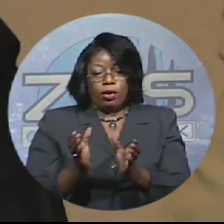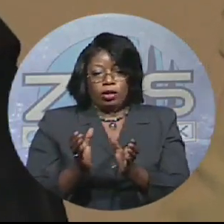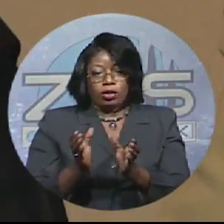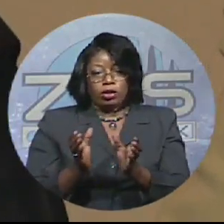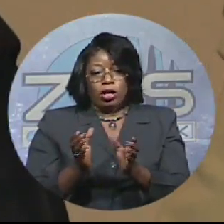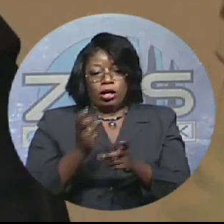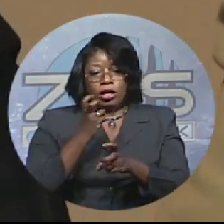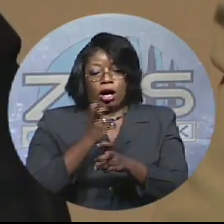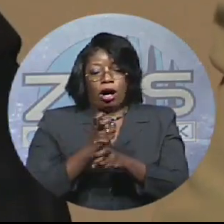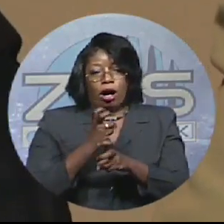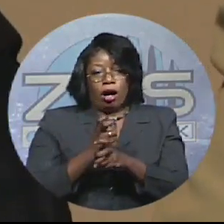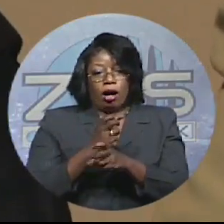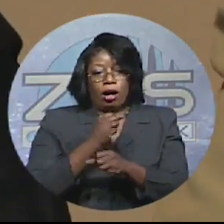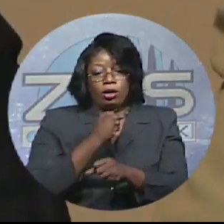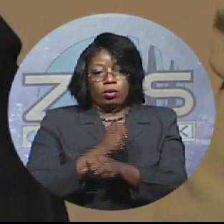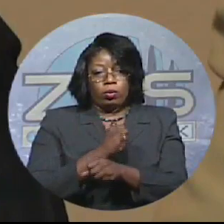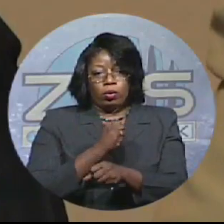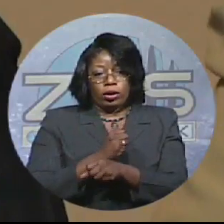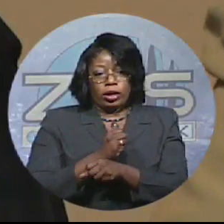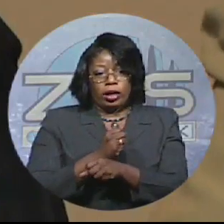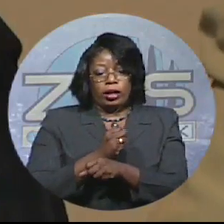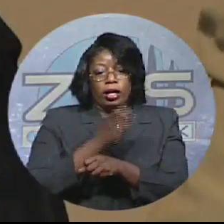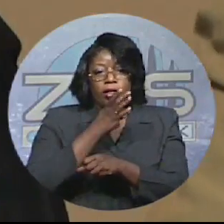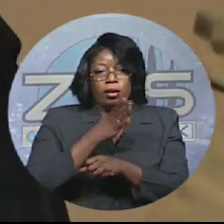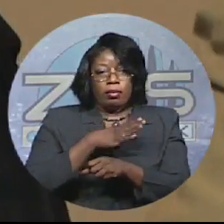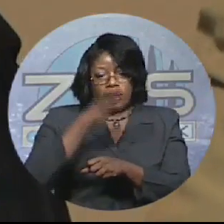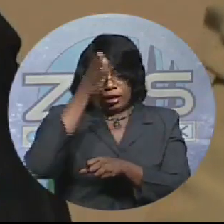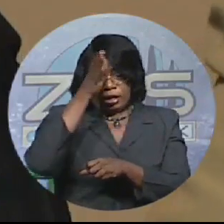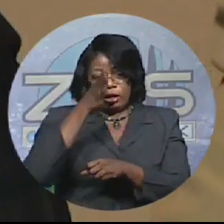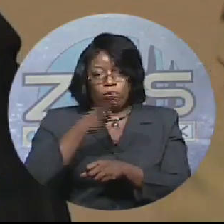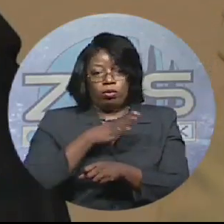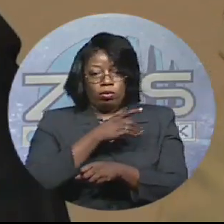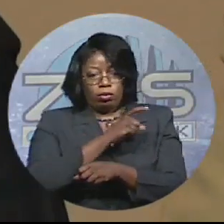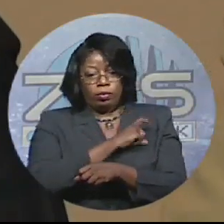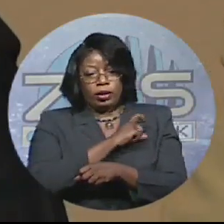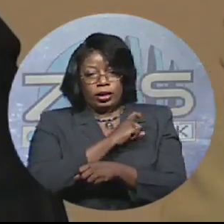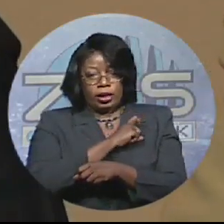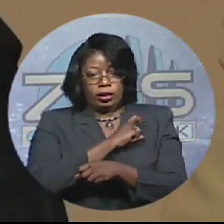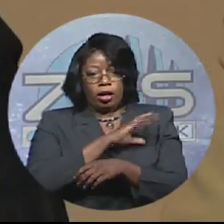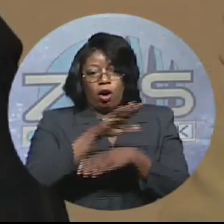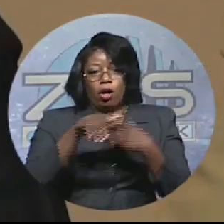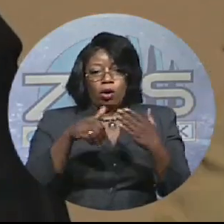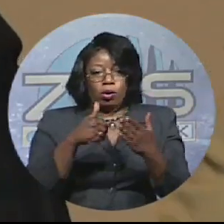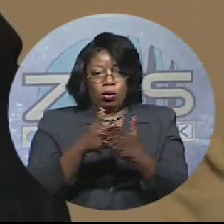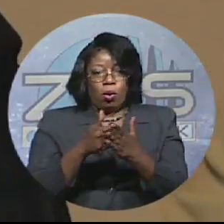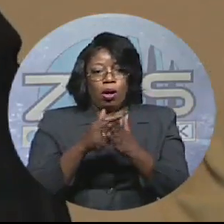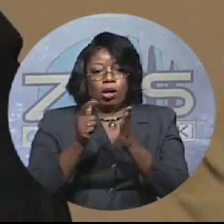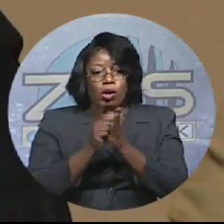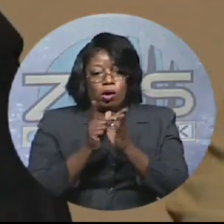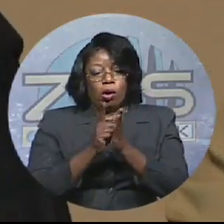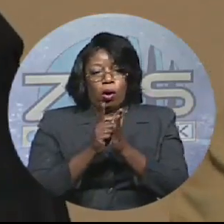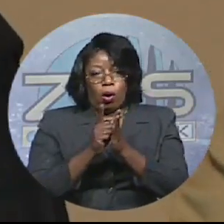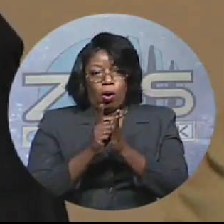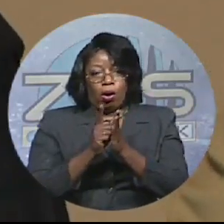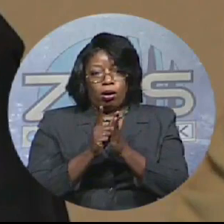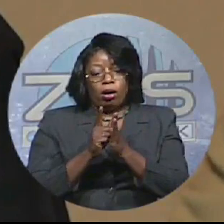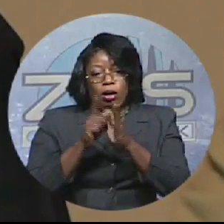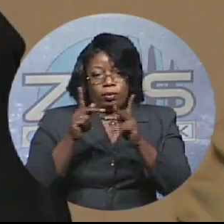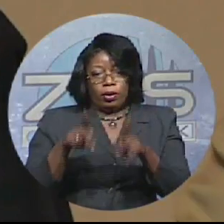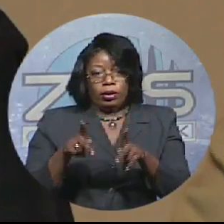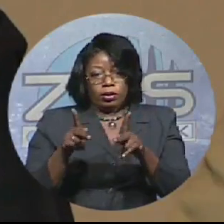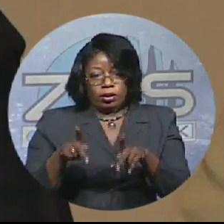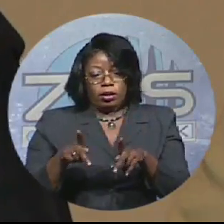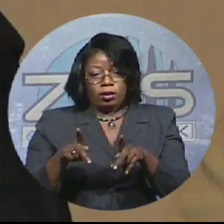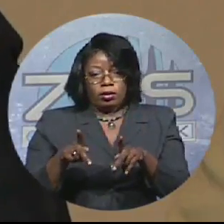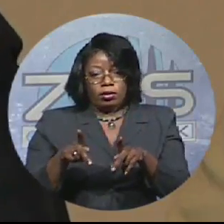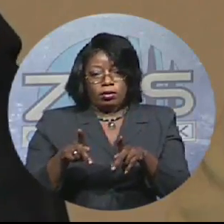hardworking men and women of the Royal Bahamas Police Force and by extension, all law enforcement agencies who stand as a last bastion